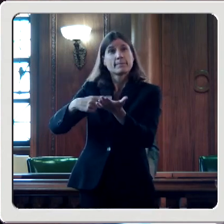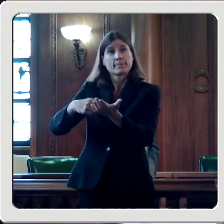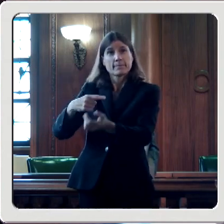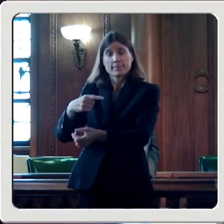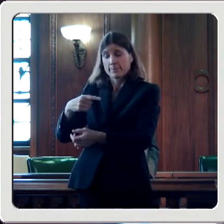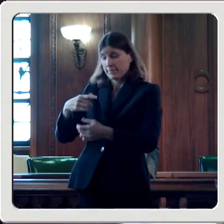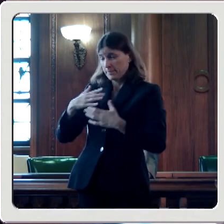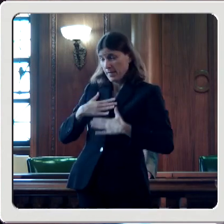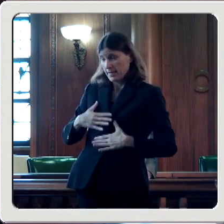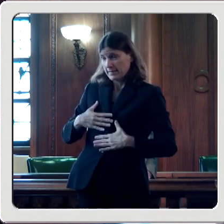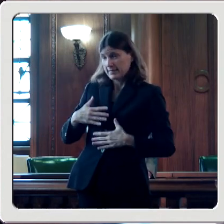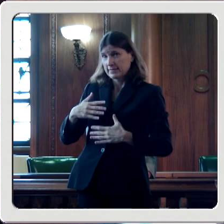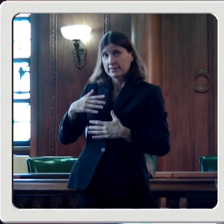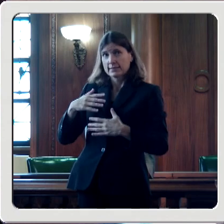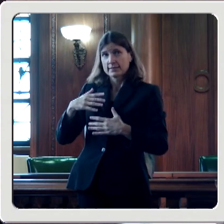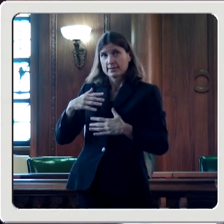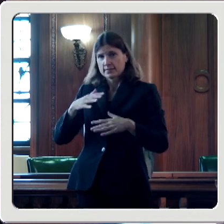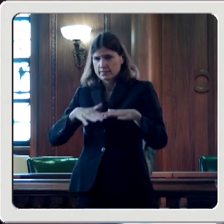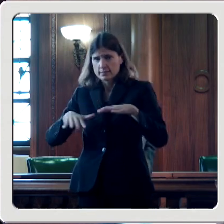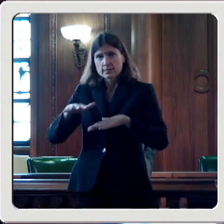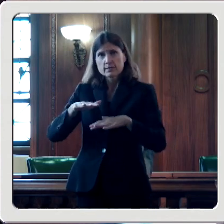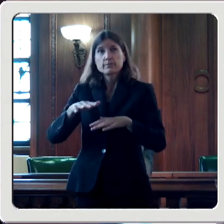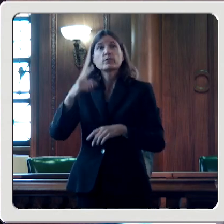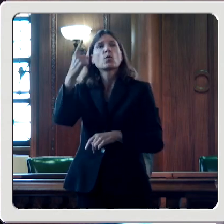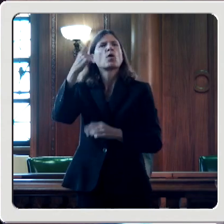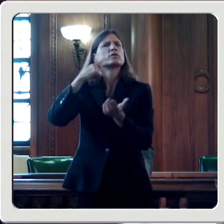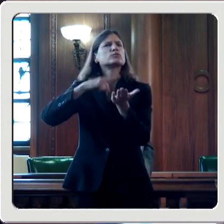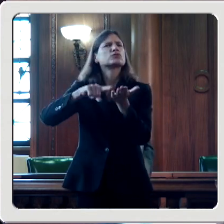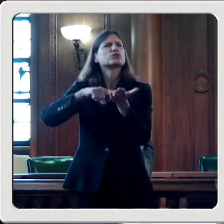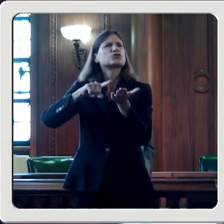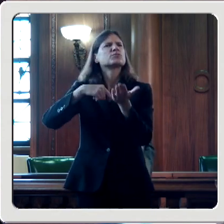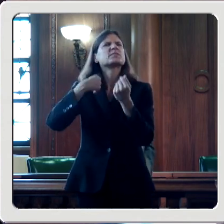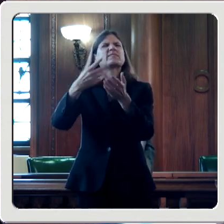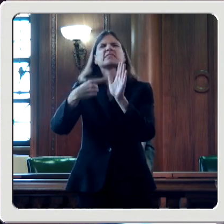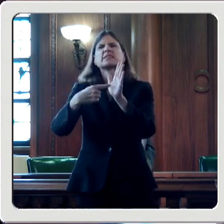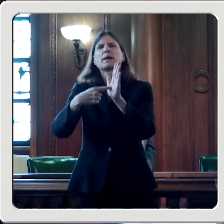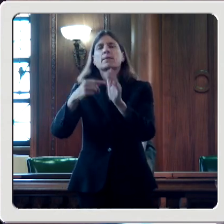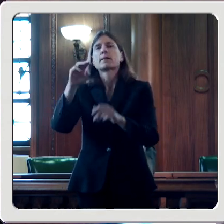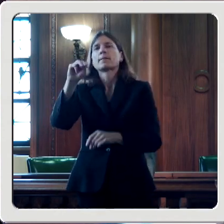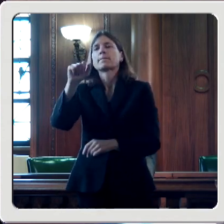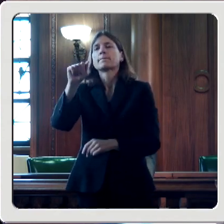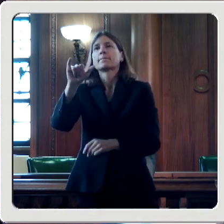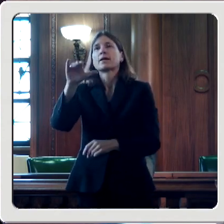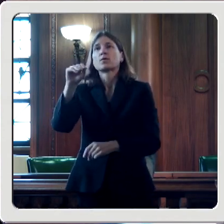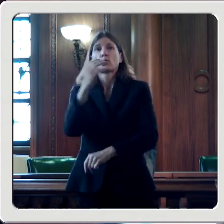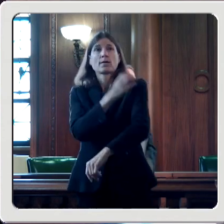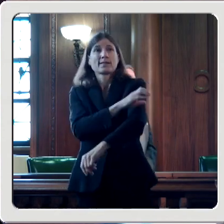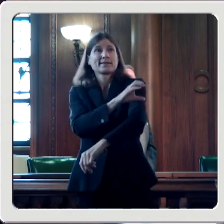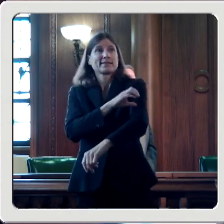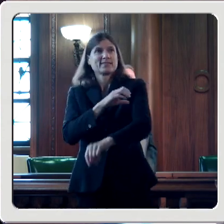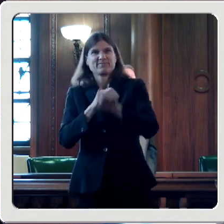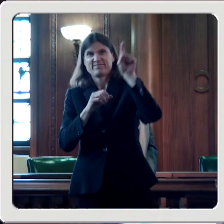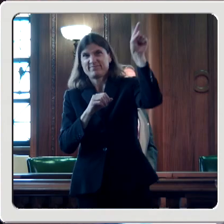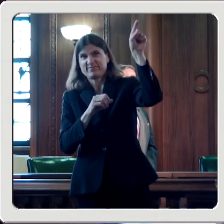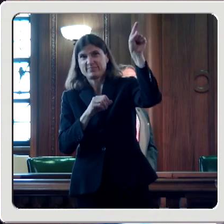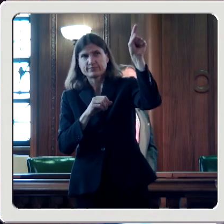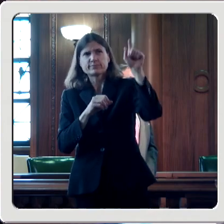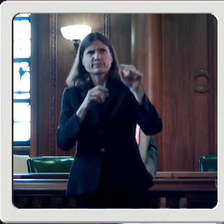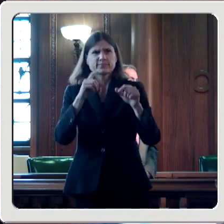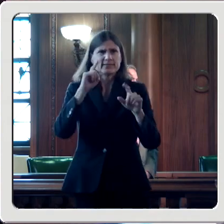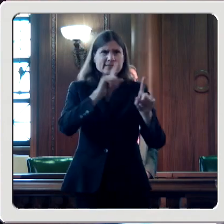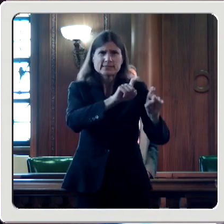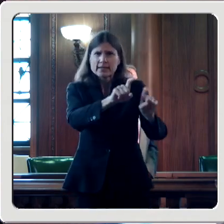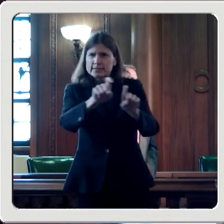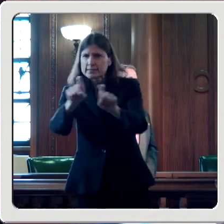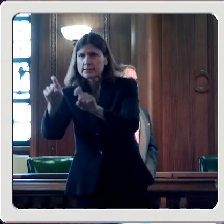the Mayo Clinic of about 35,000 patients that did show some reduction in mortality if the plasma was given